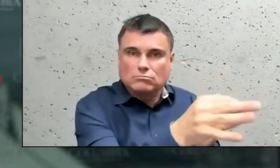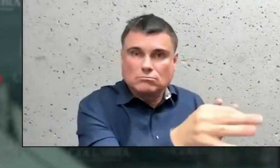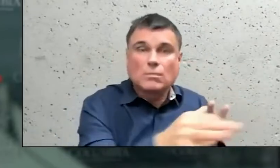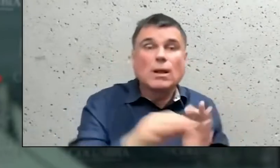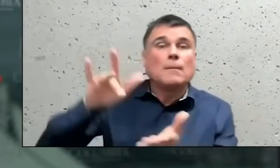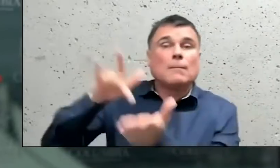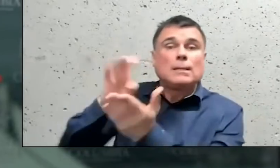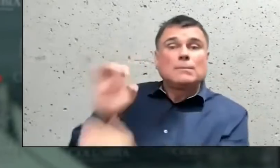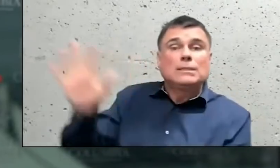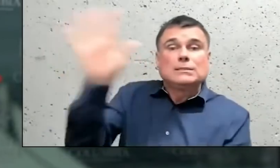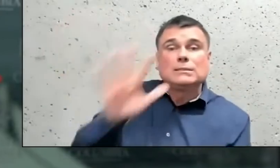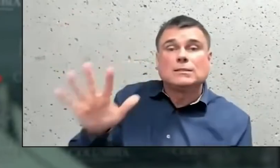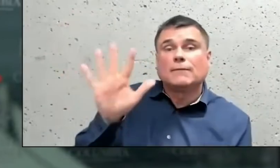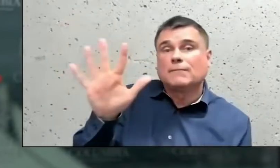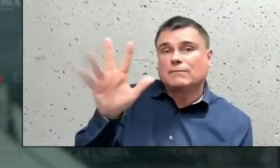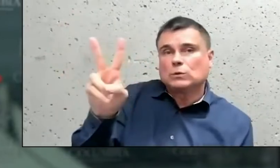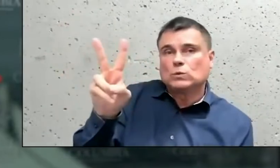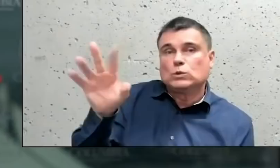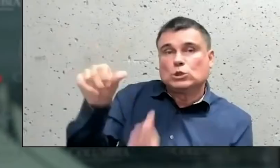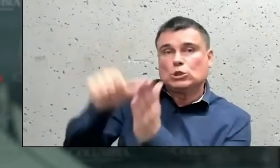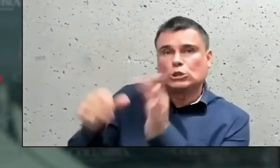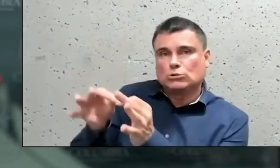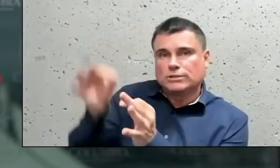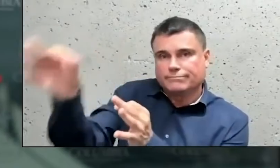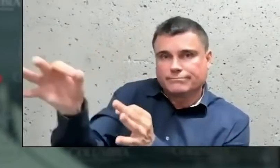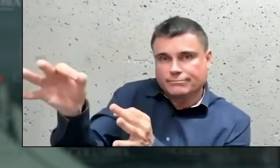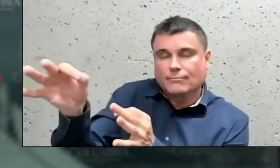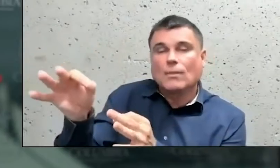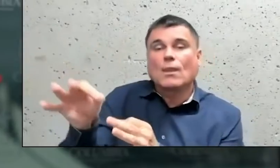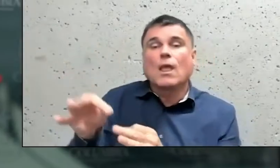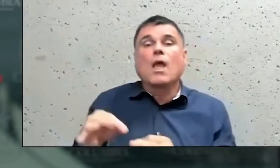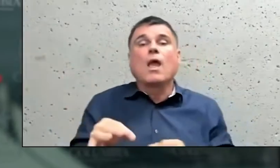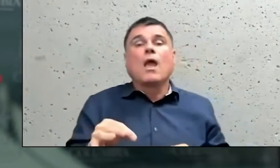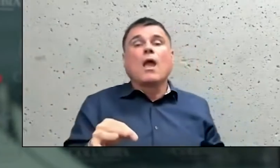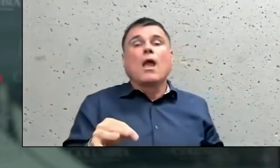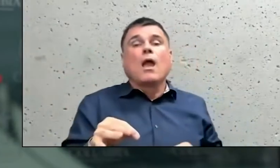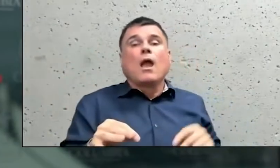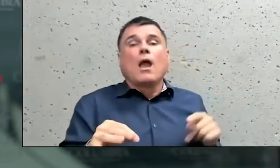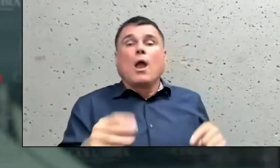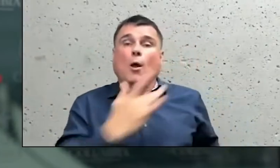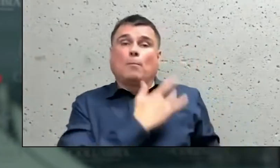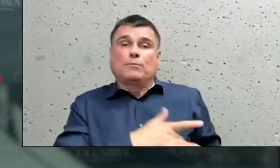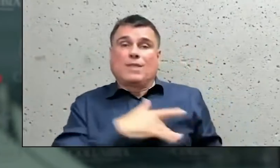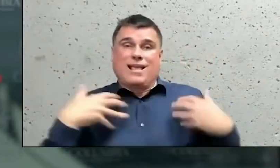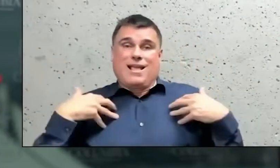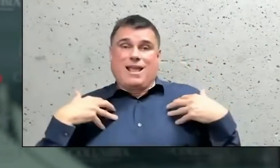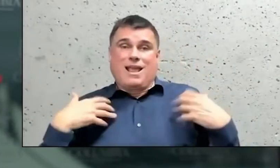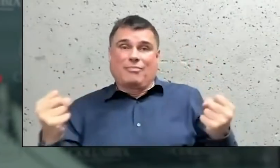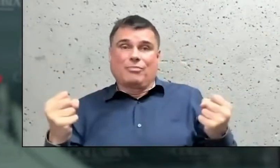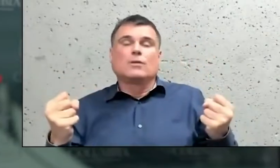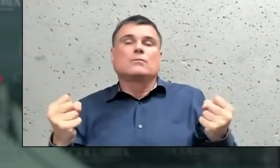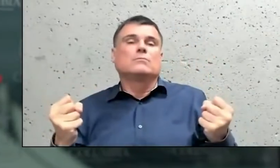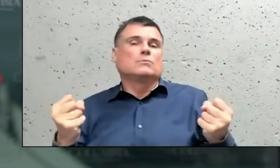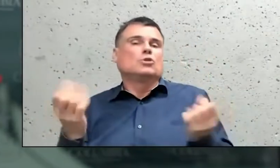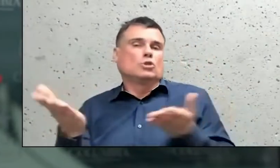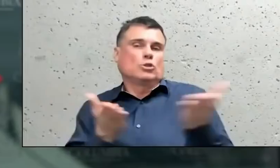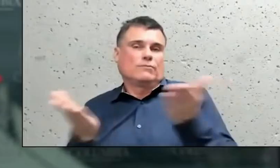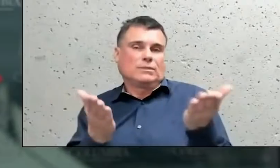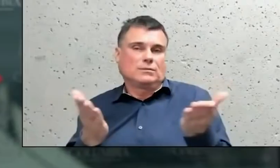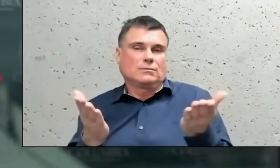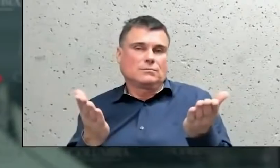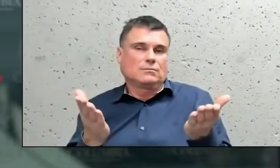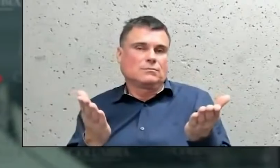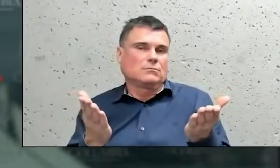No surgeries were postponed in the Provincial Health Services Authority. So if you add all of the postponements from September 5th to November